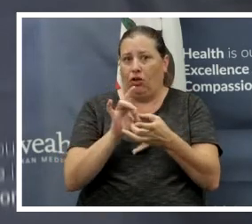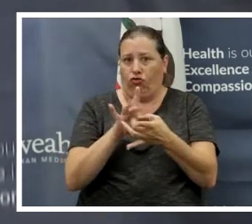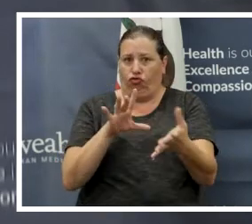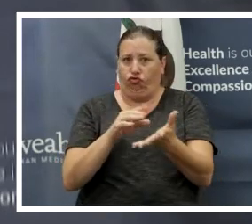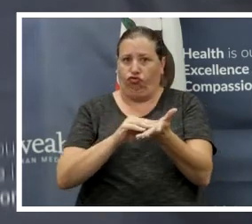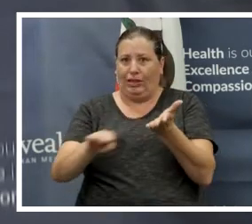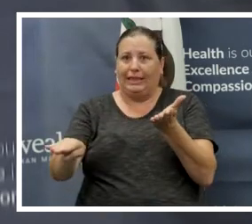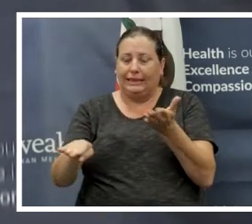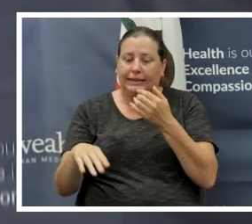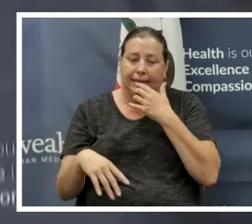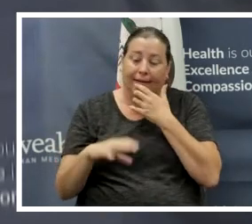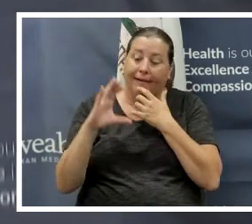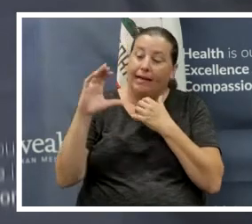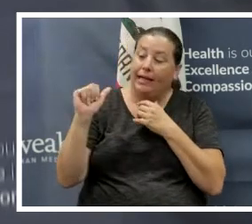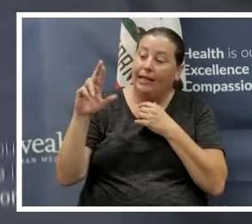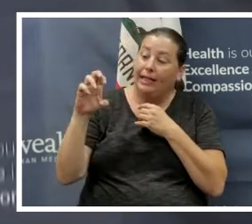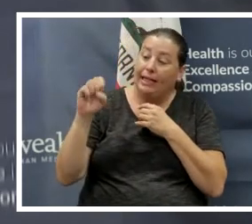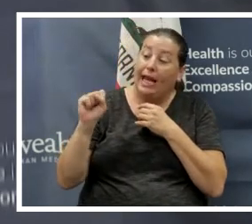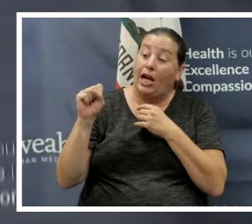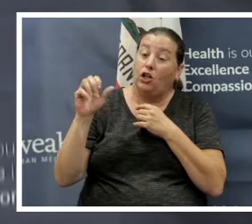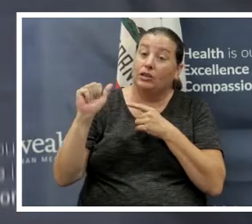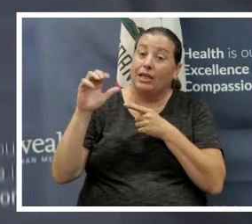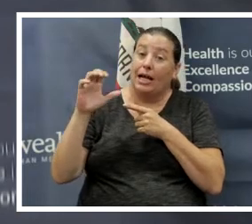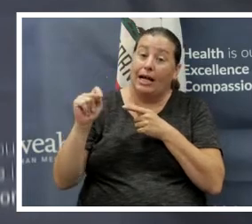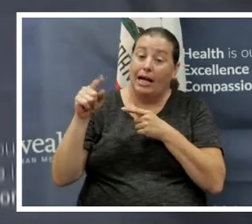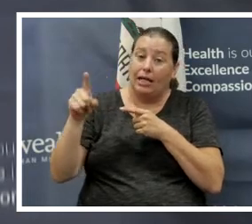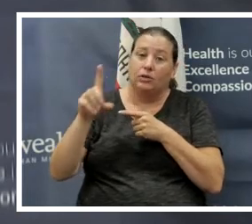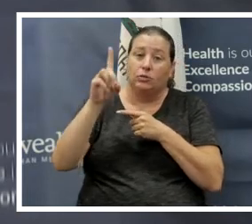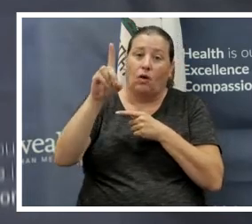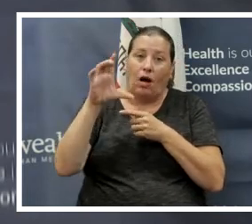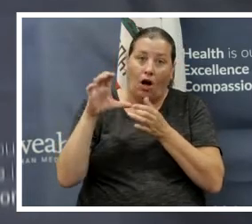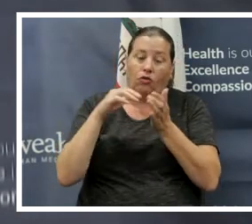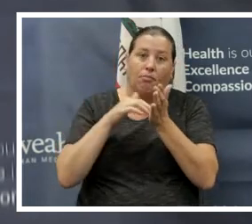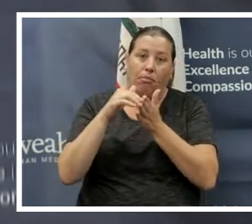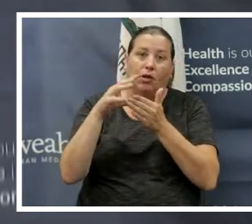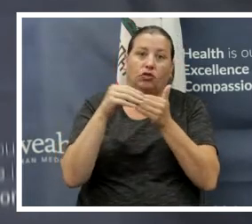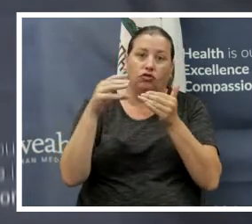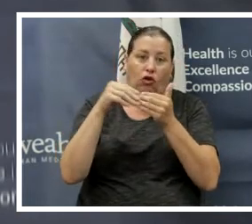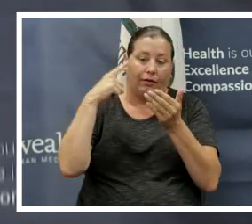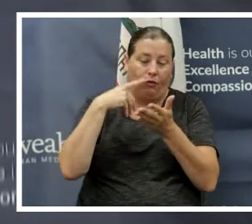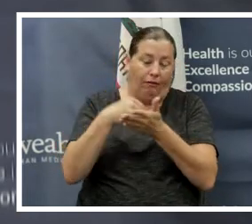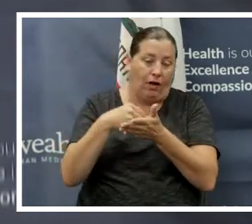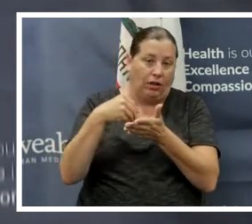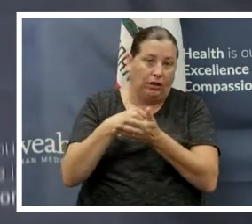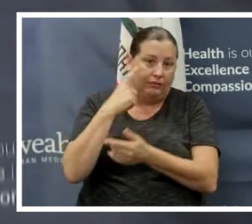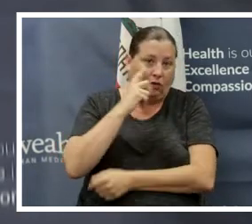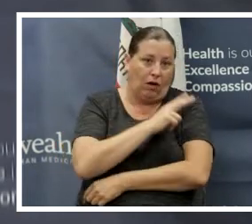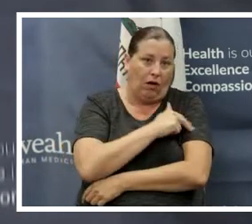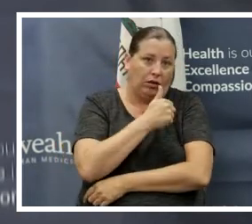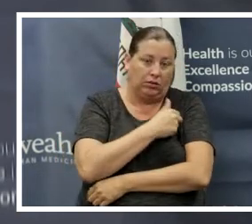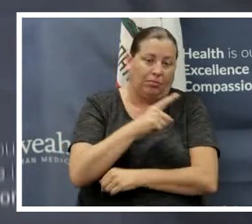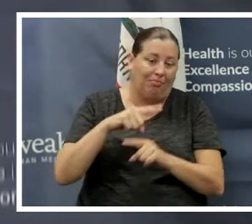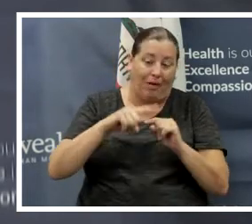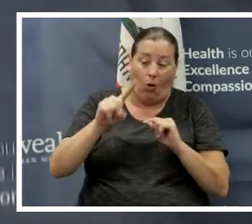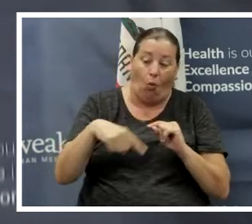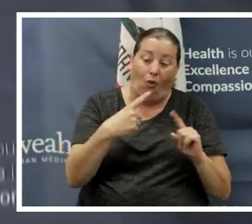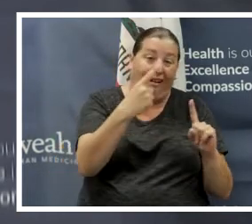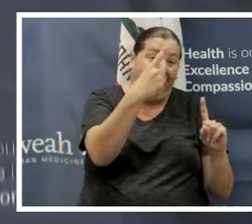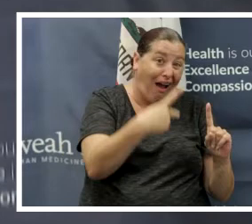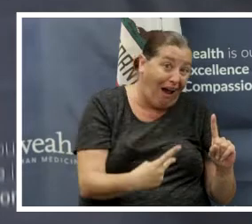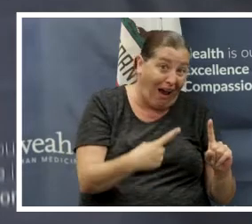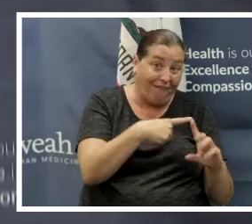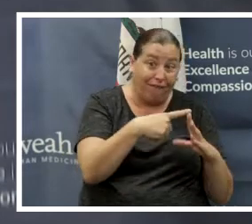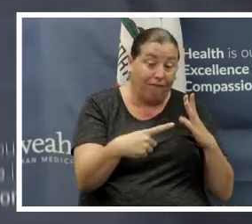actually appropriated $100 billion in funding for hospitals, but only about half of that had actually ever